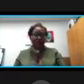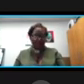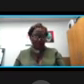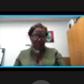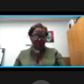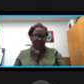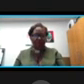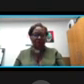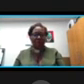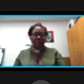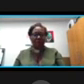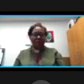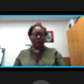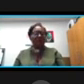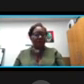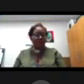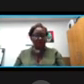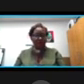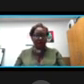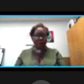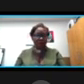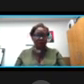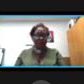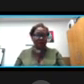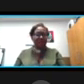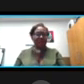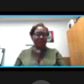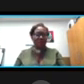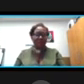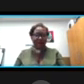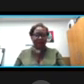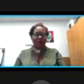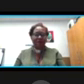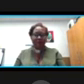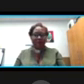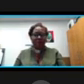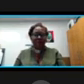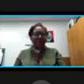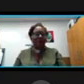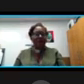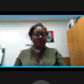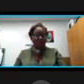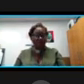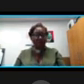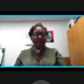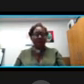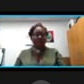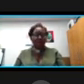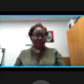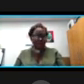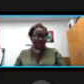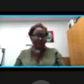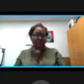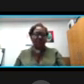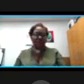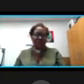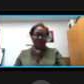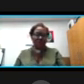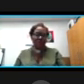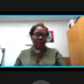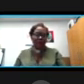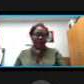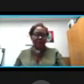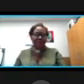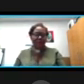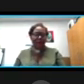class-wide notification, because what's most important to us is notifying our families as quickly as possible if